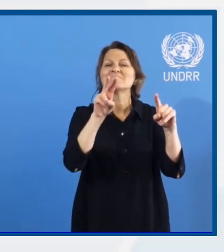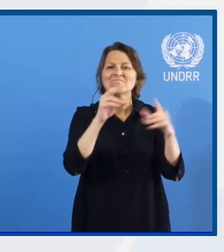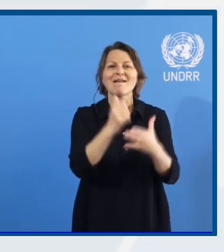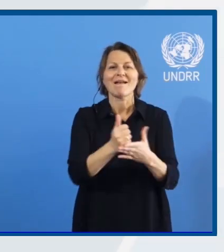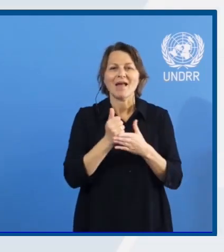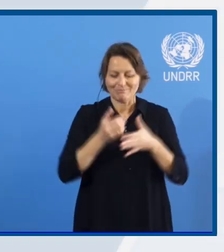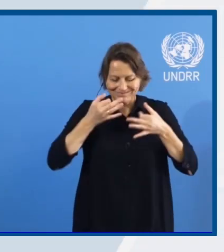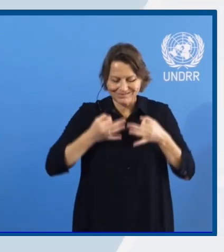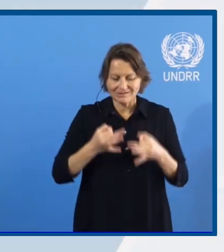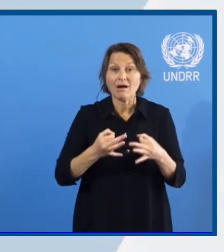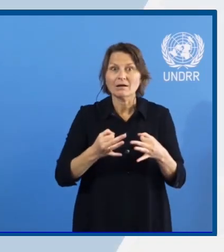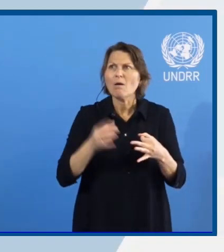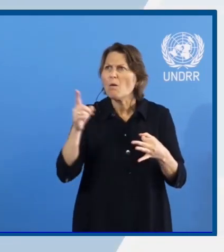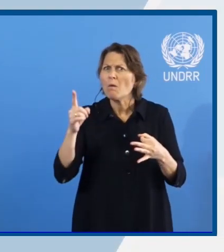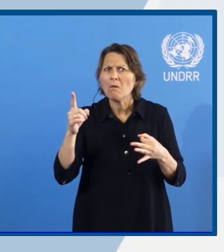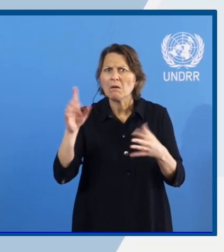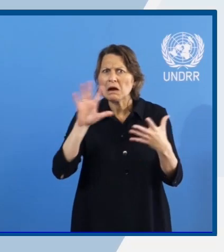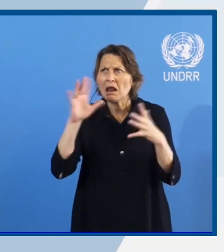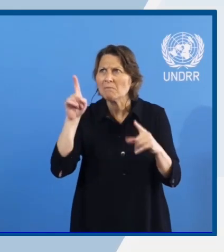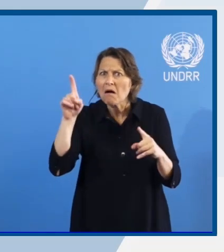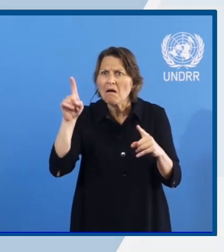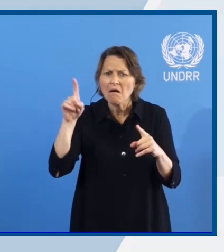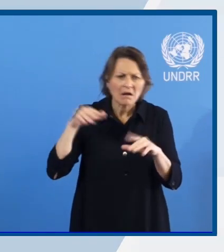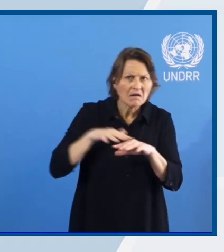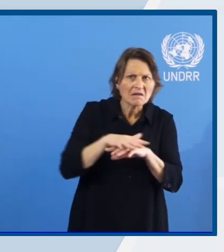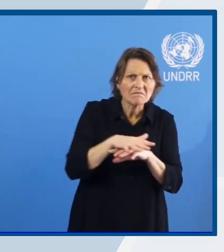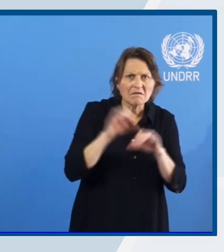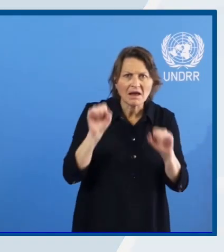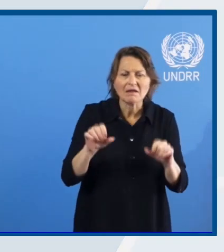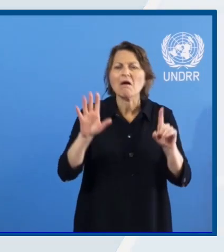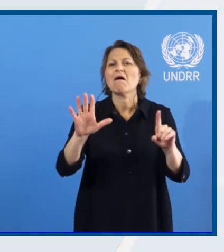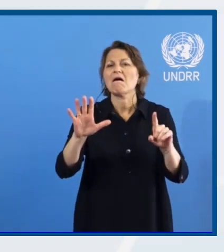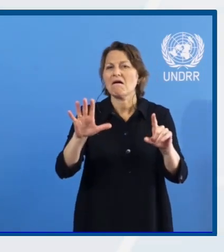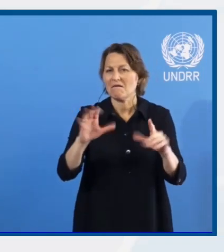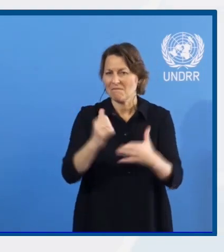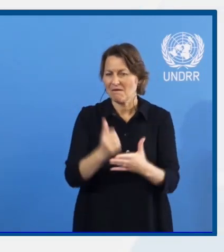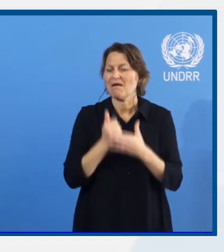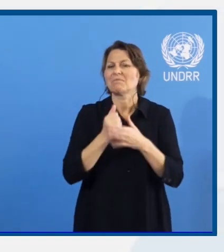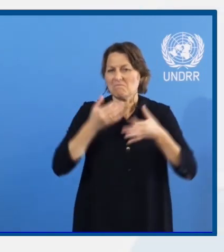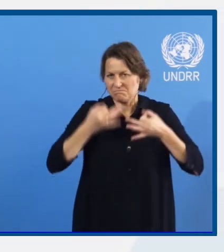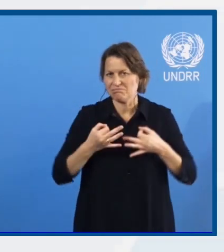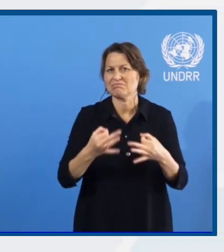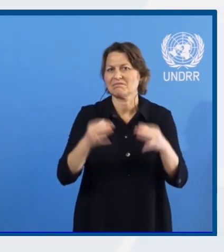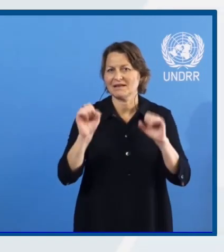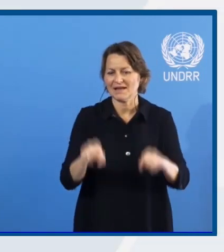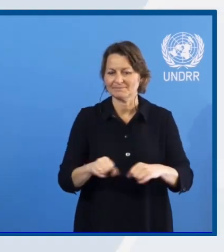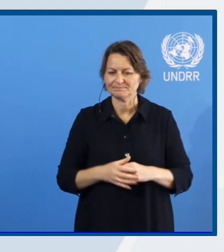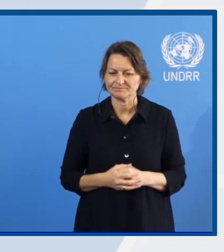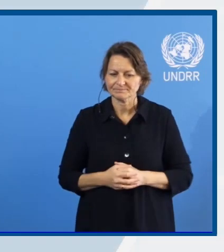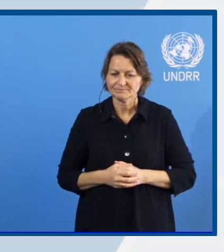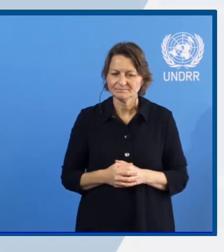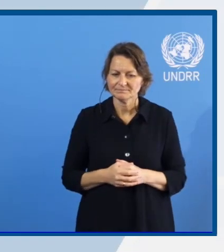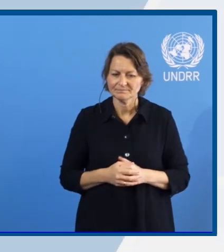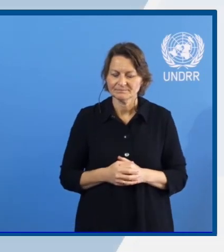climate risk. On its full rollout, the JSRAT will enable evaluation and prioritization